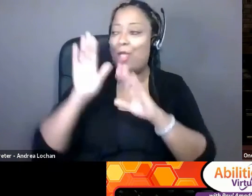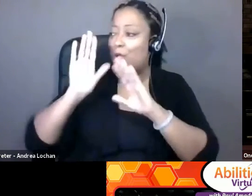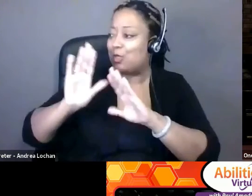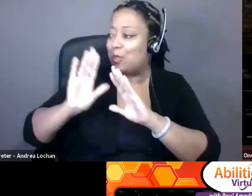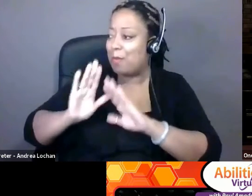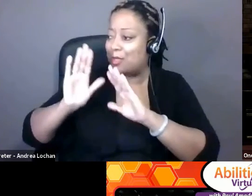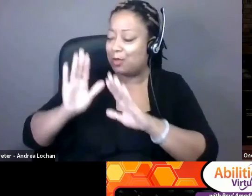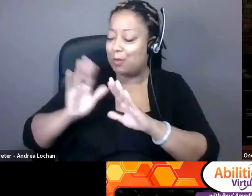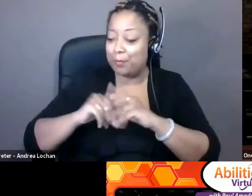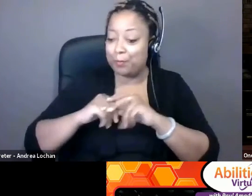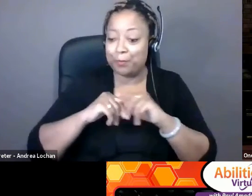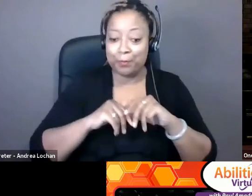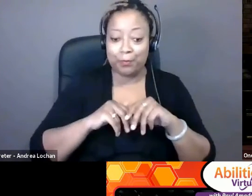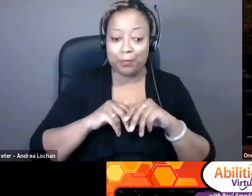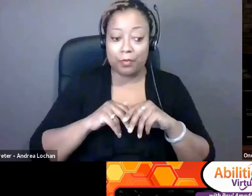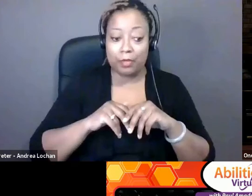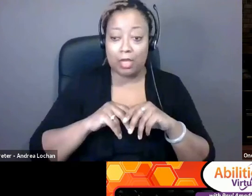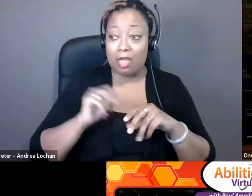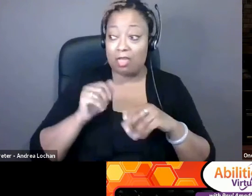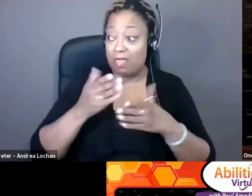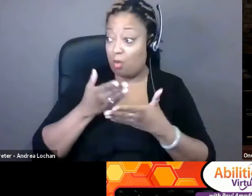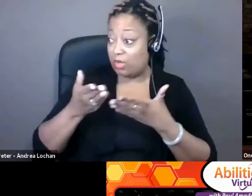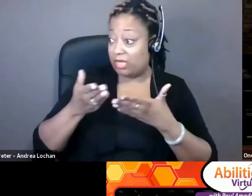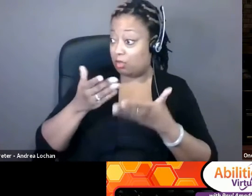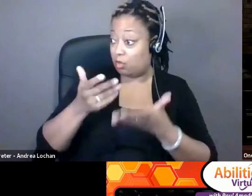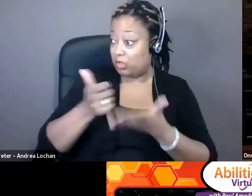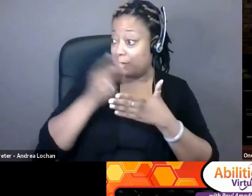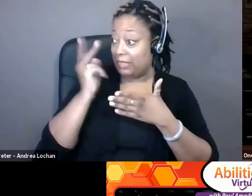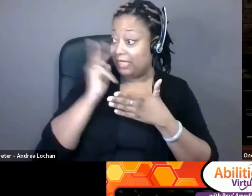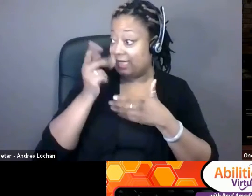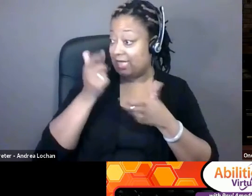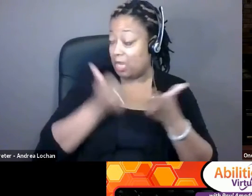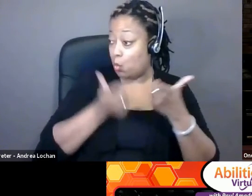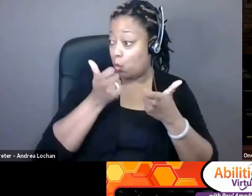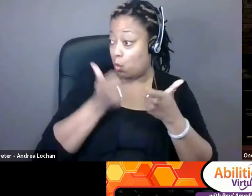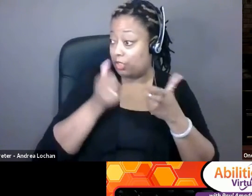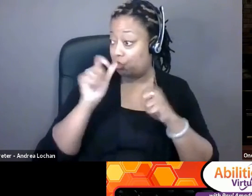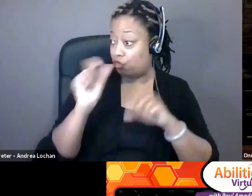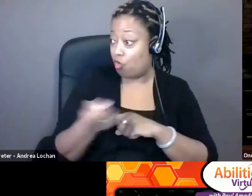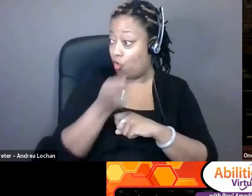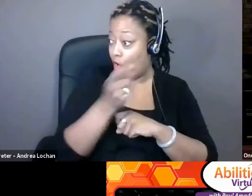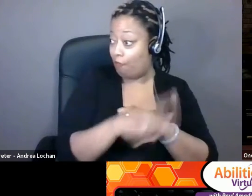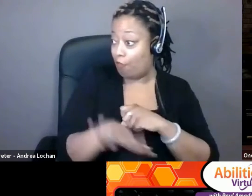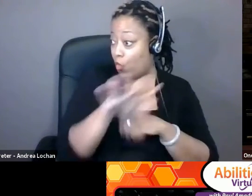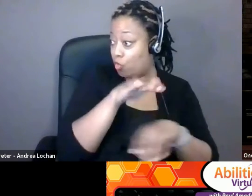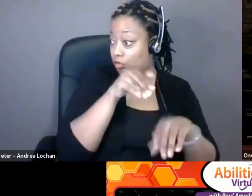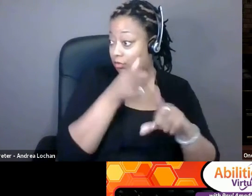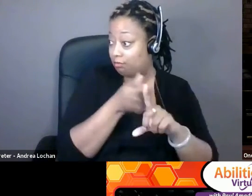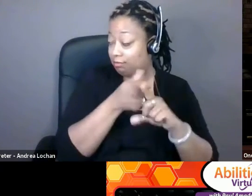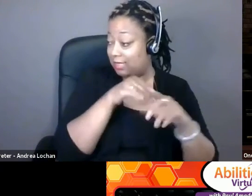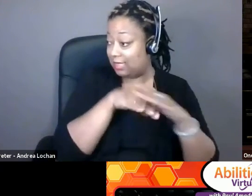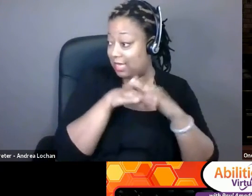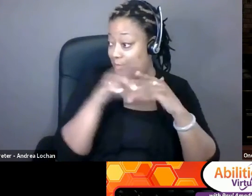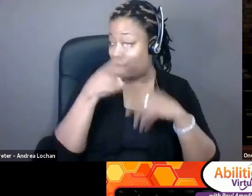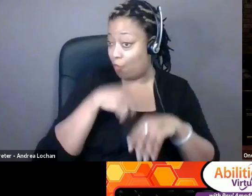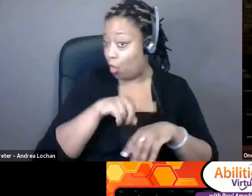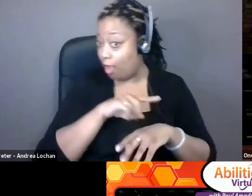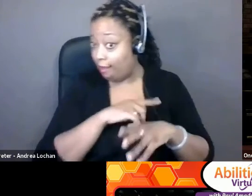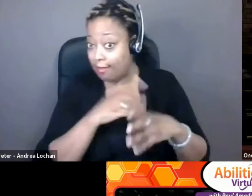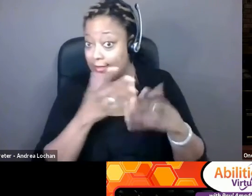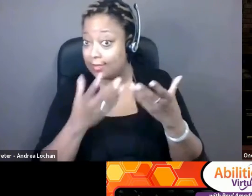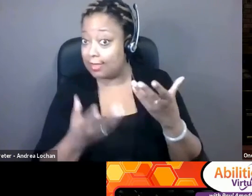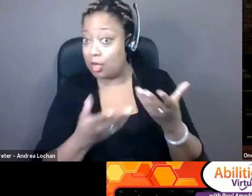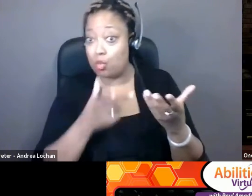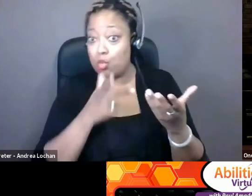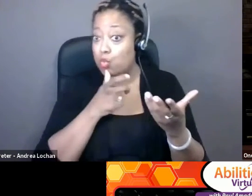Awesome. And does that resource help us to see which golf course are accessible for us and